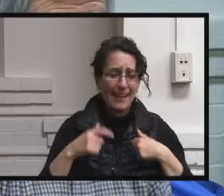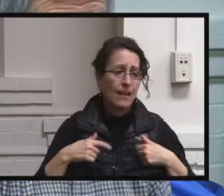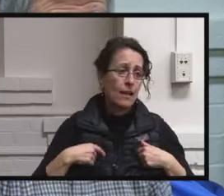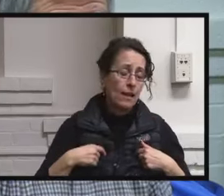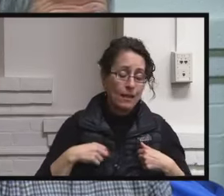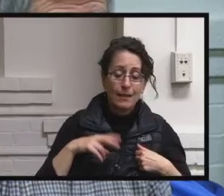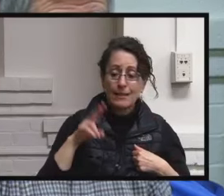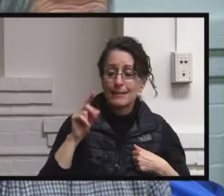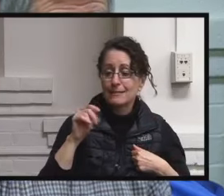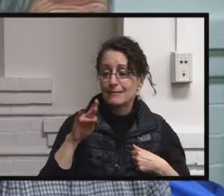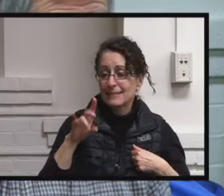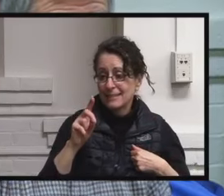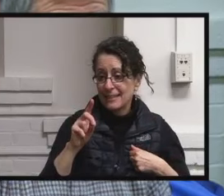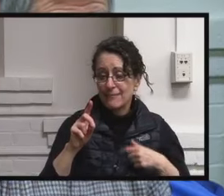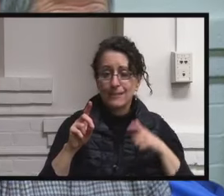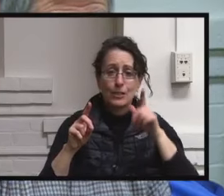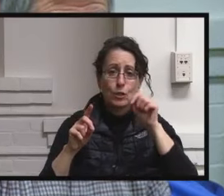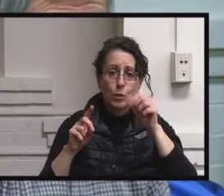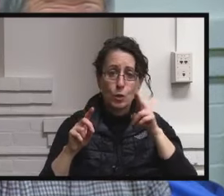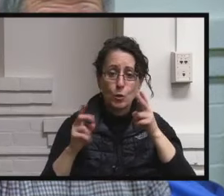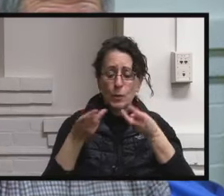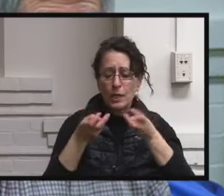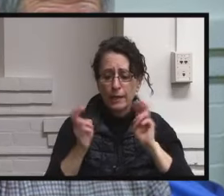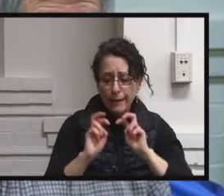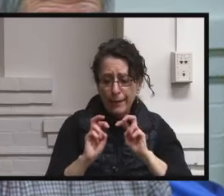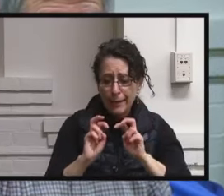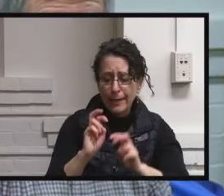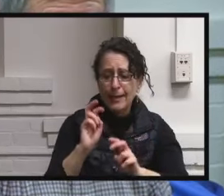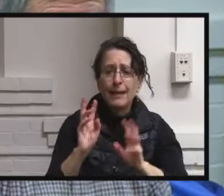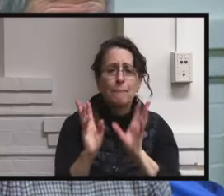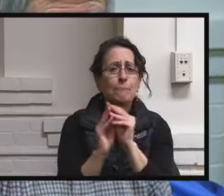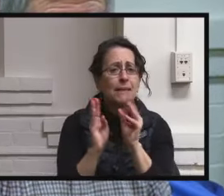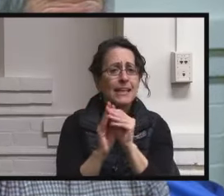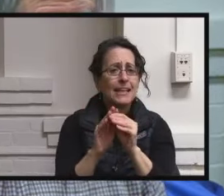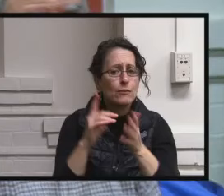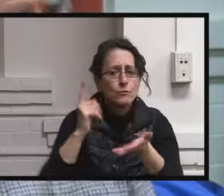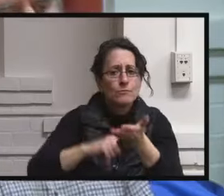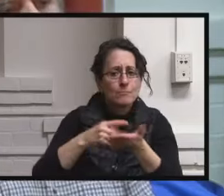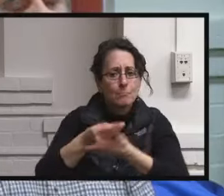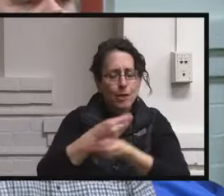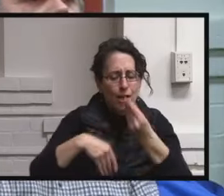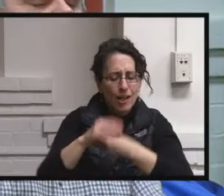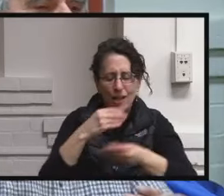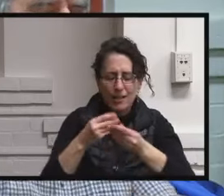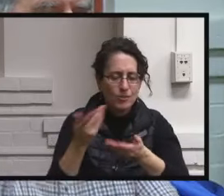at probably 8 to 10 finance committee meetings for the Solid Waste District.